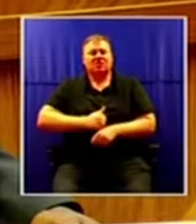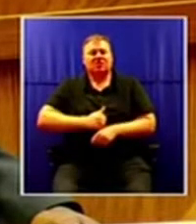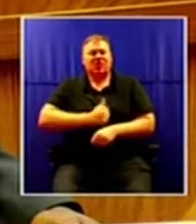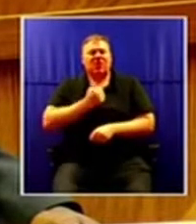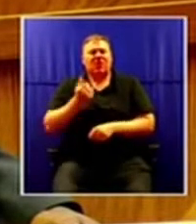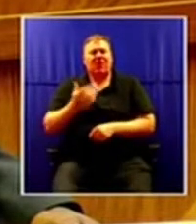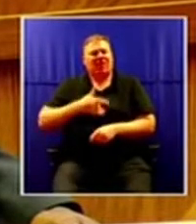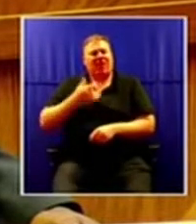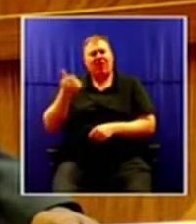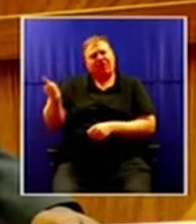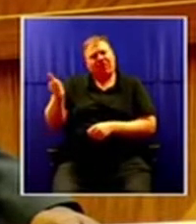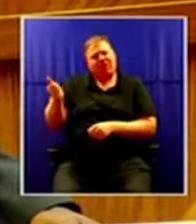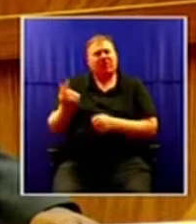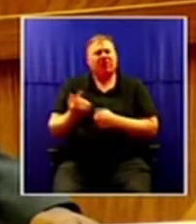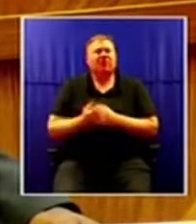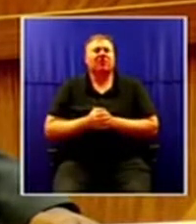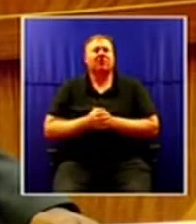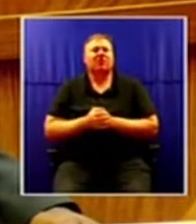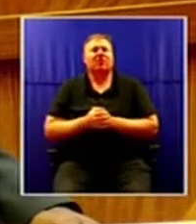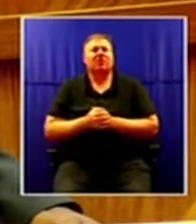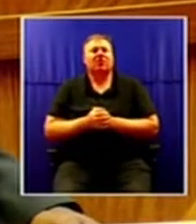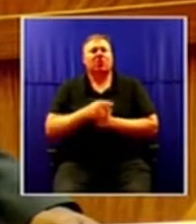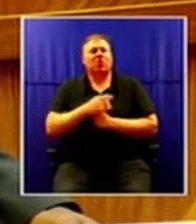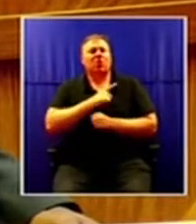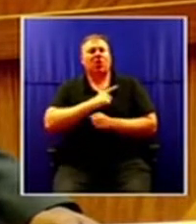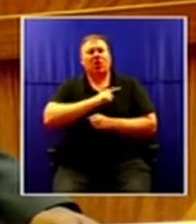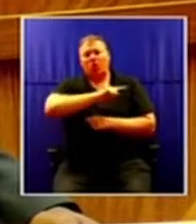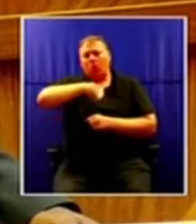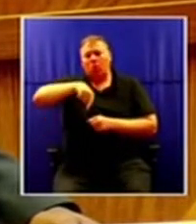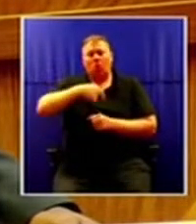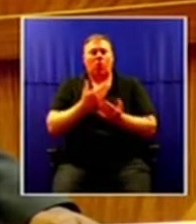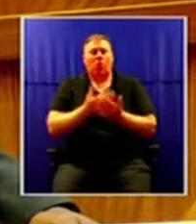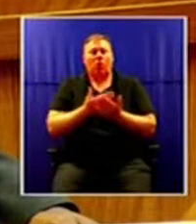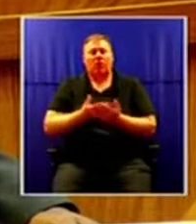lives so that all of us could live.